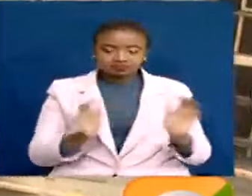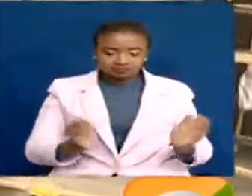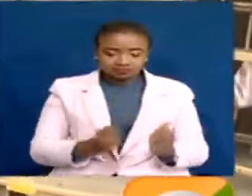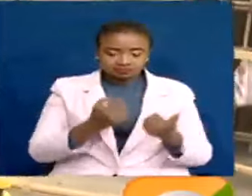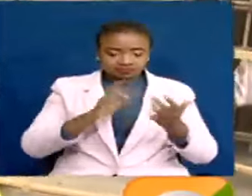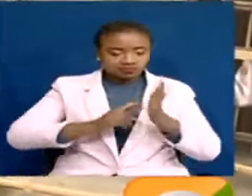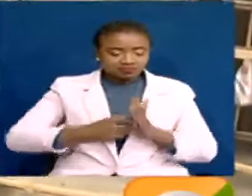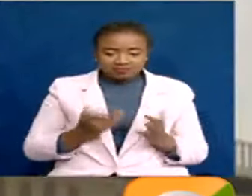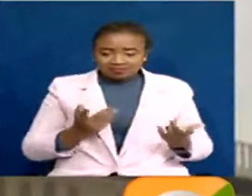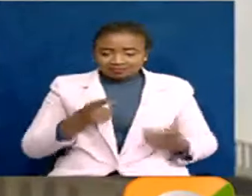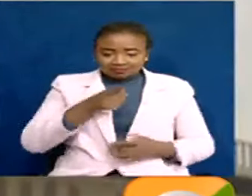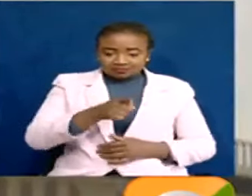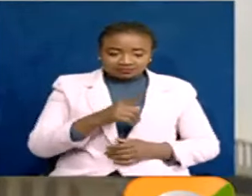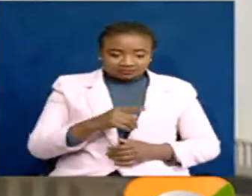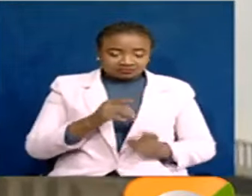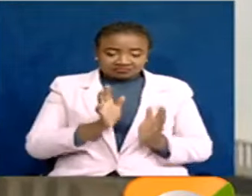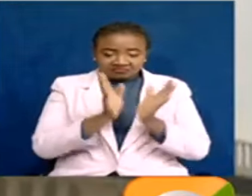have the public's input.